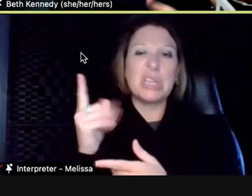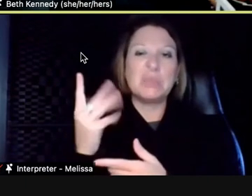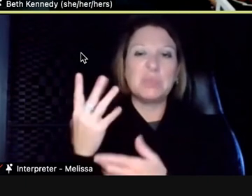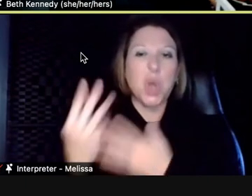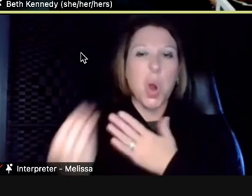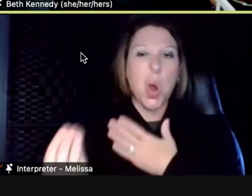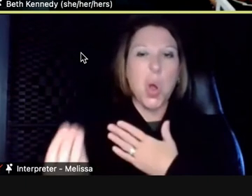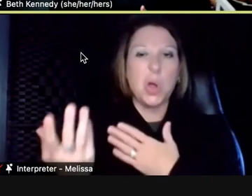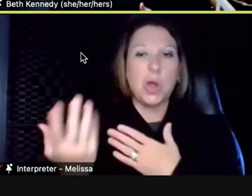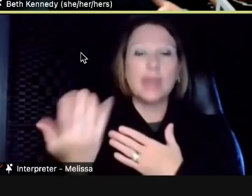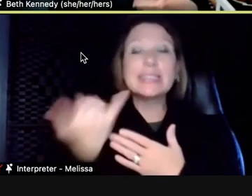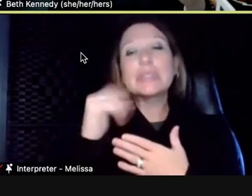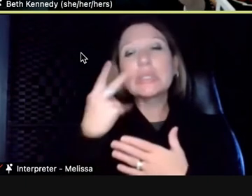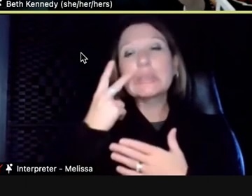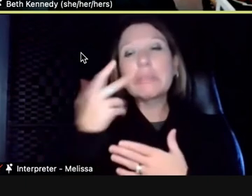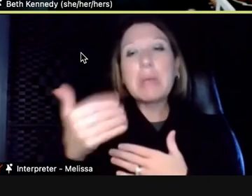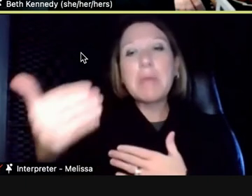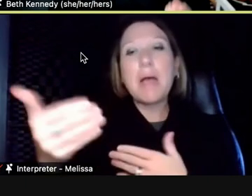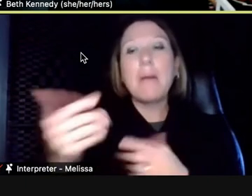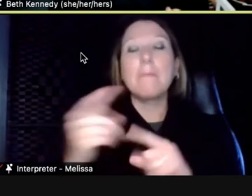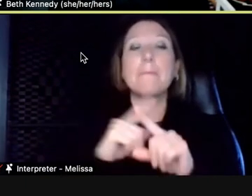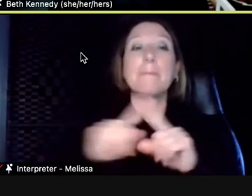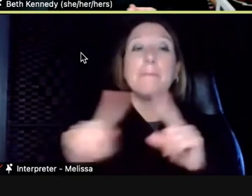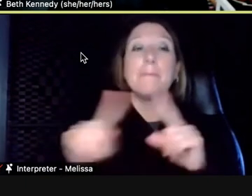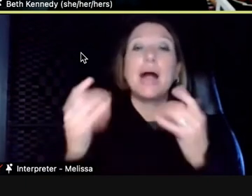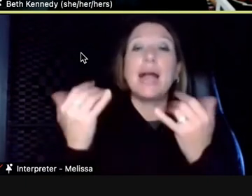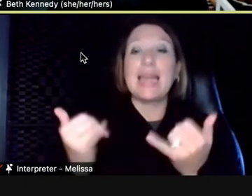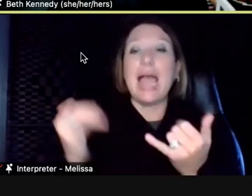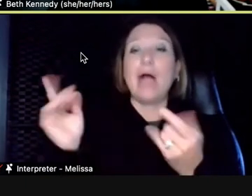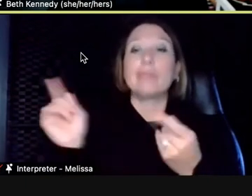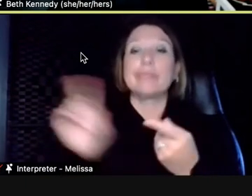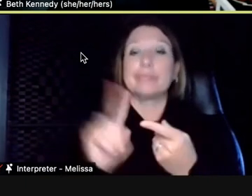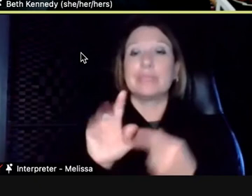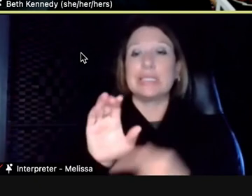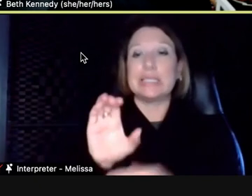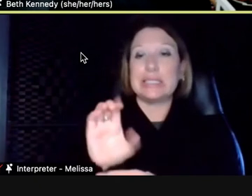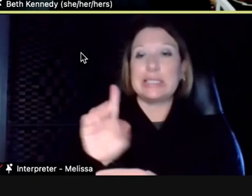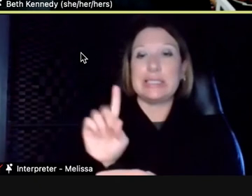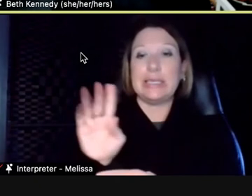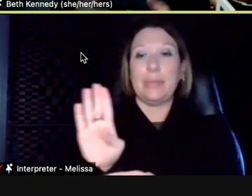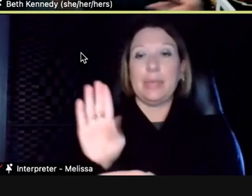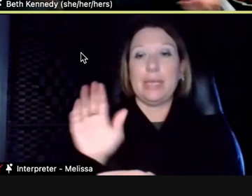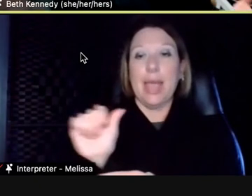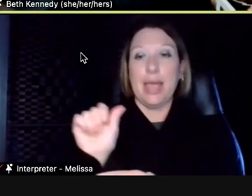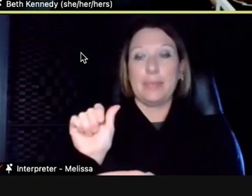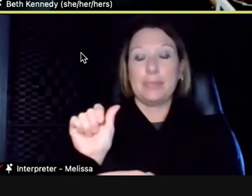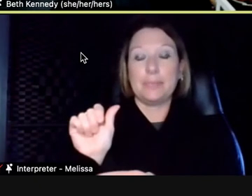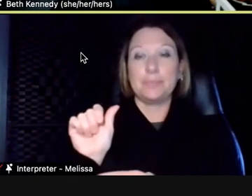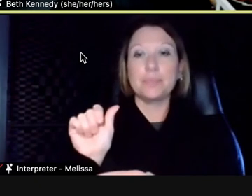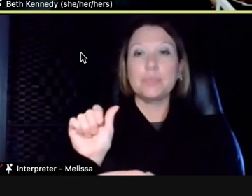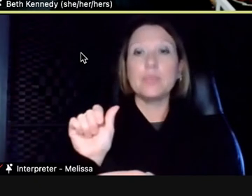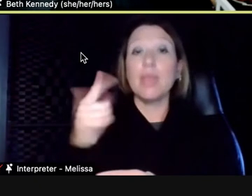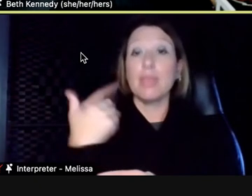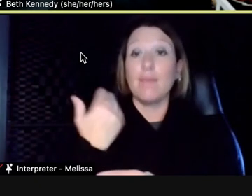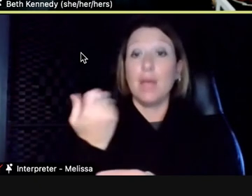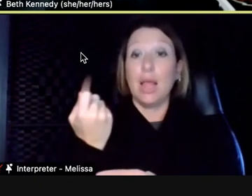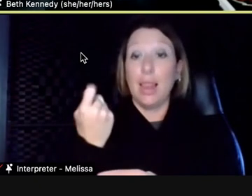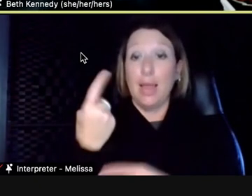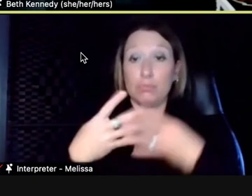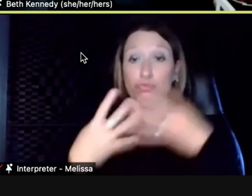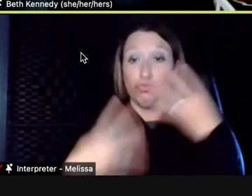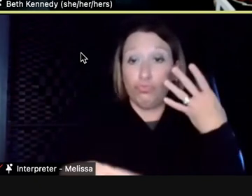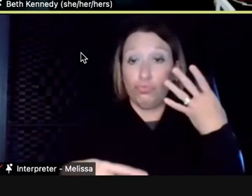they dropped the rubella. So now they're just the Canadian Deafblind Association. They have these 11 principles.